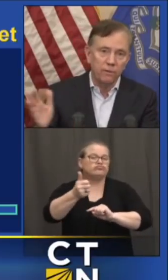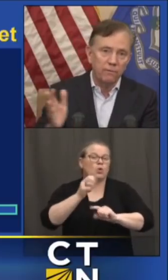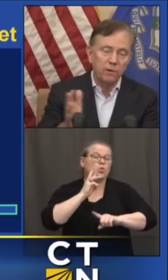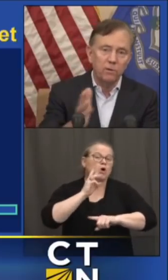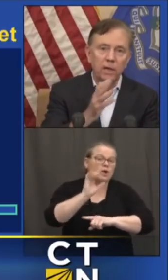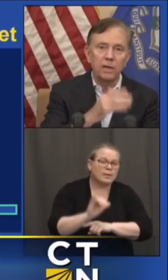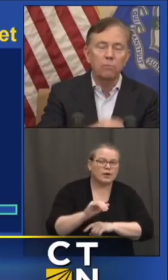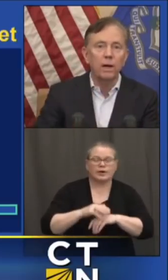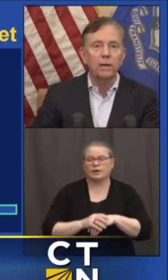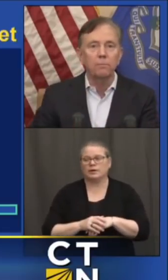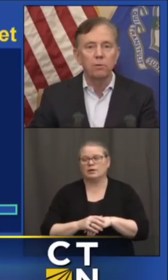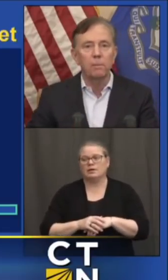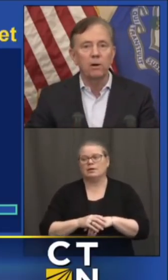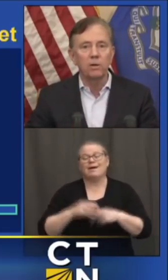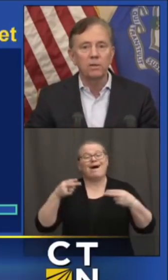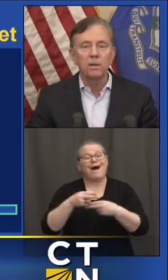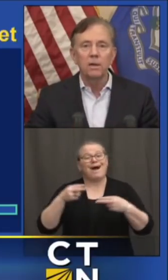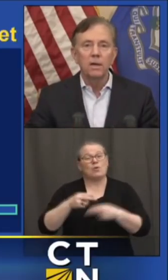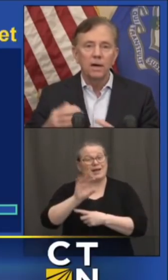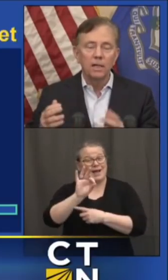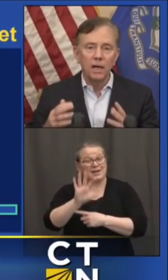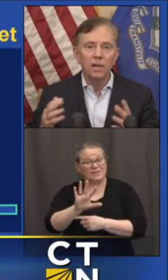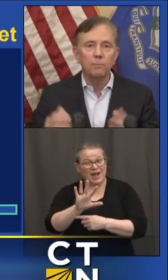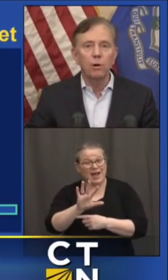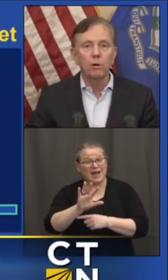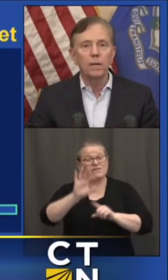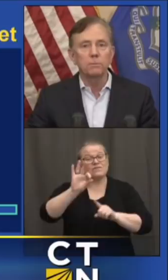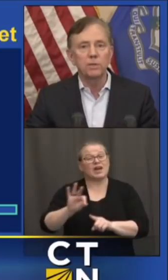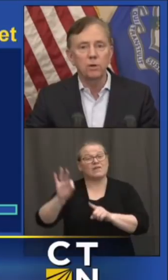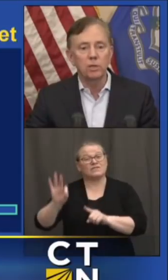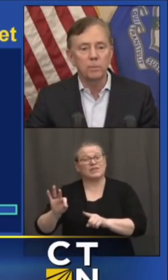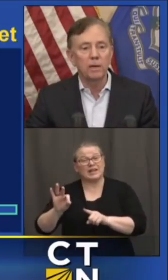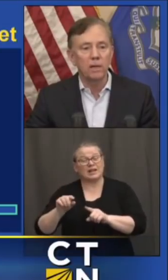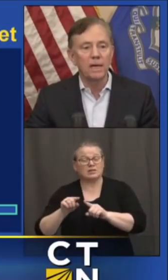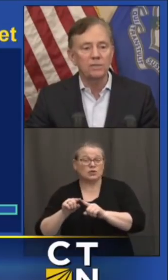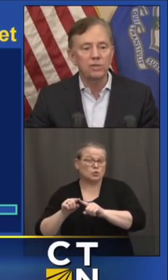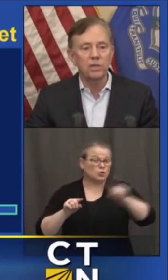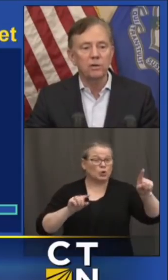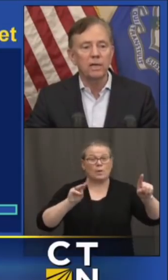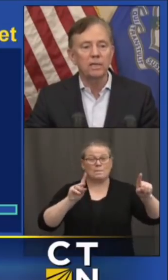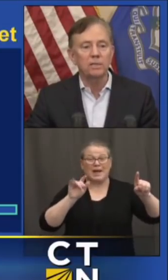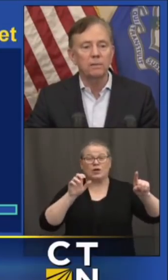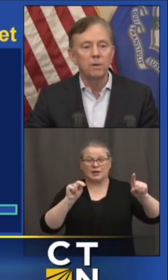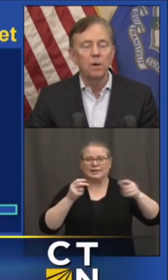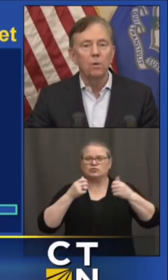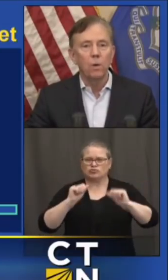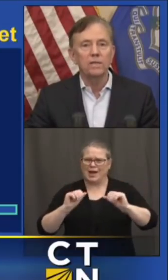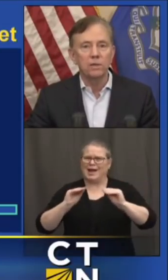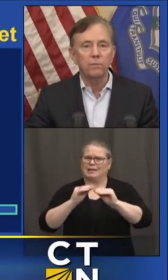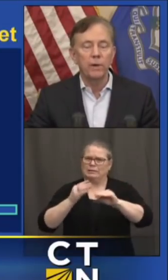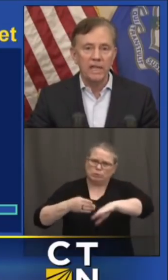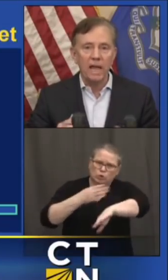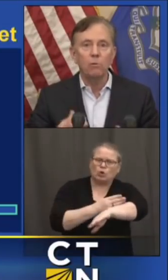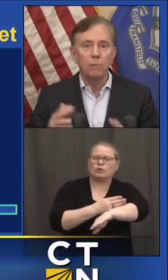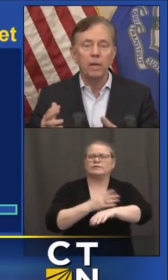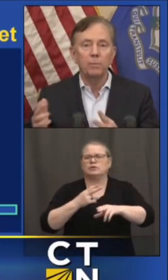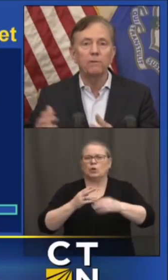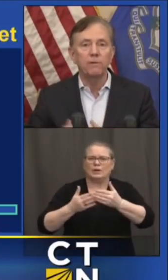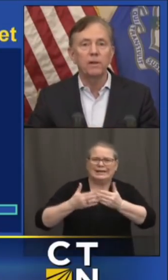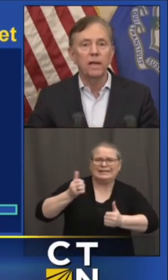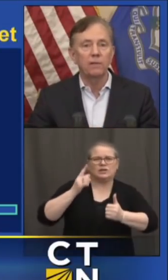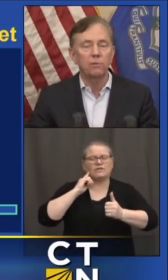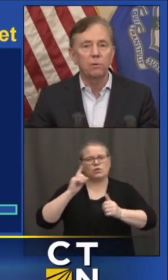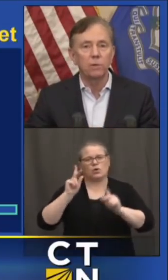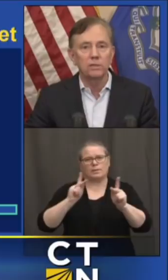I-95 through Fairfield County, right up through Meriden. A lot of the programs we talked about last year, and ways that we now will be